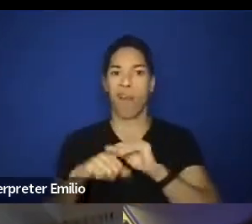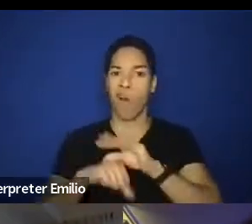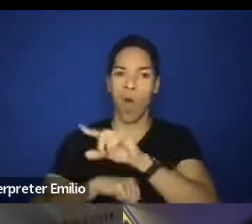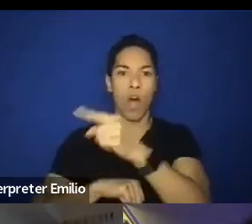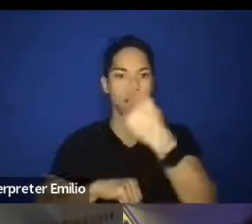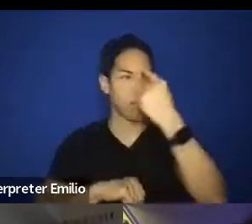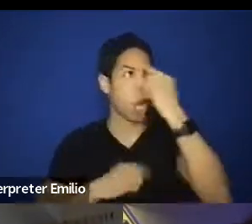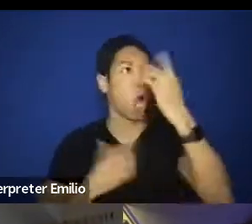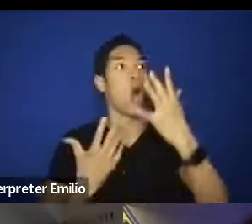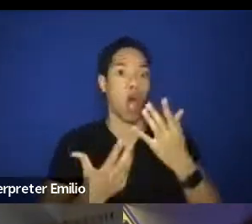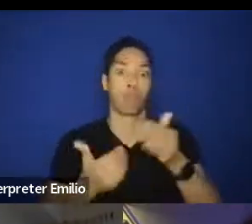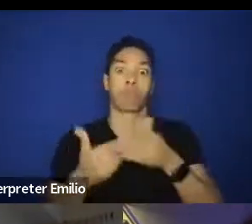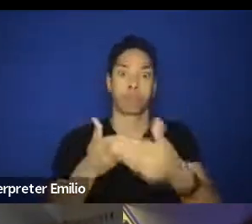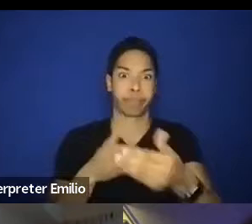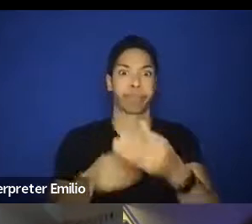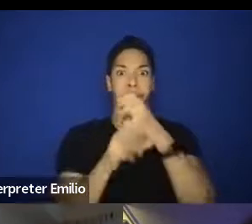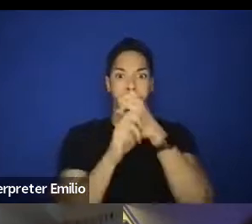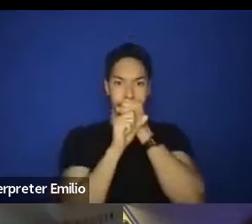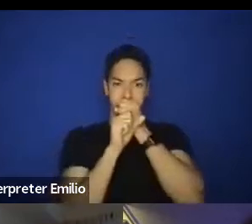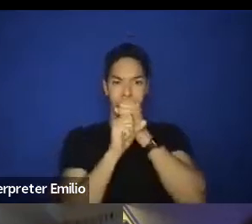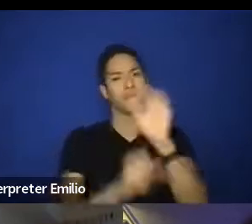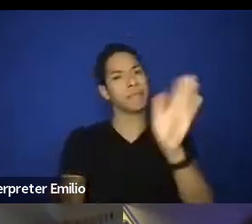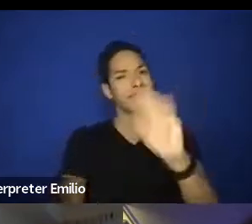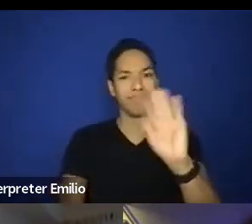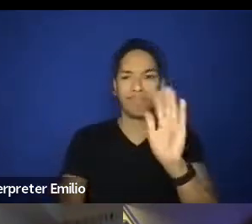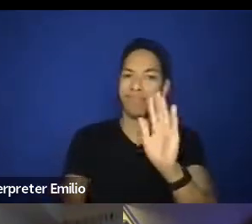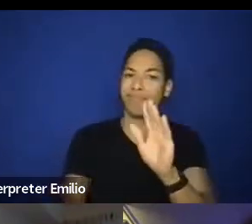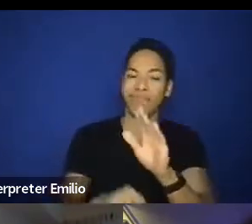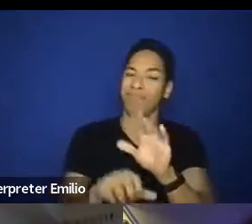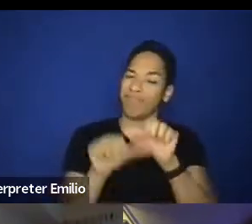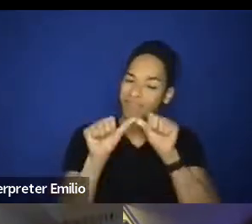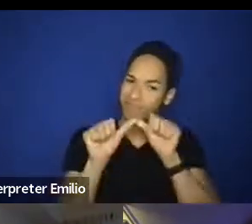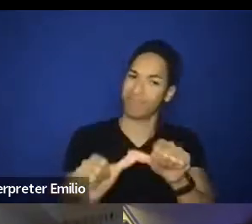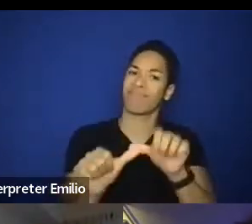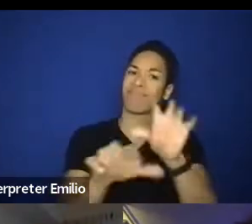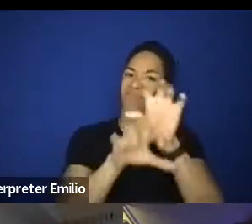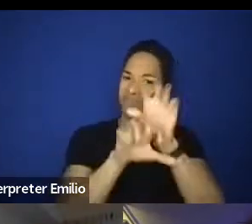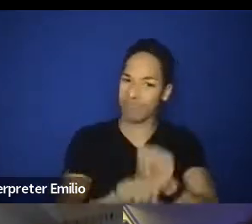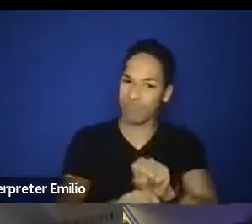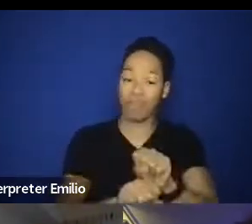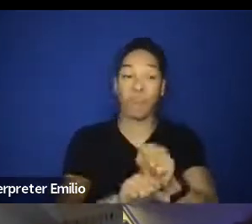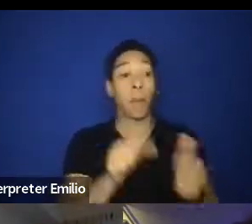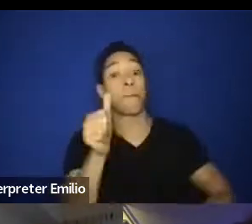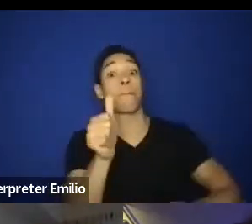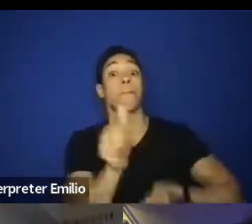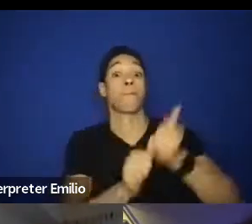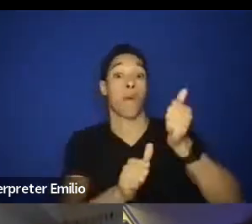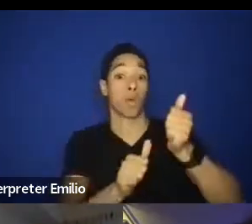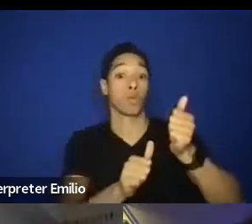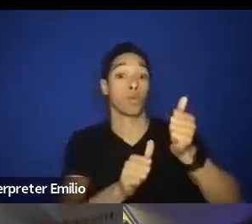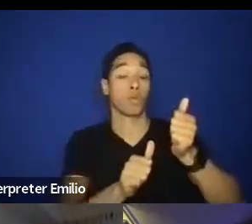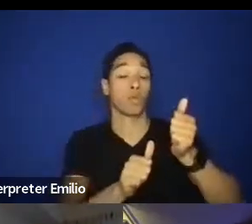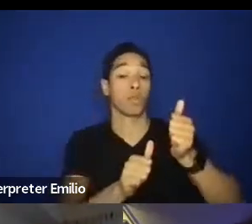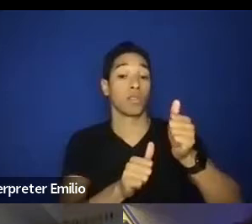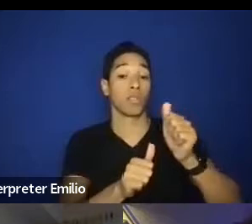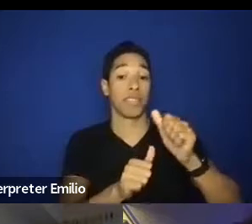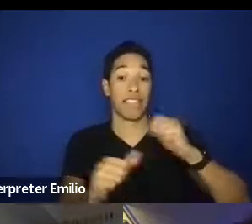the practice that half the theaters in America are doing right now. Most theaters are doing a non-disabled Richard